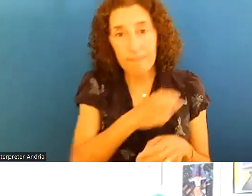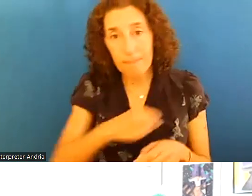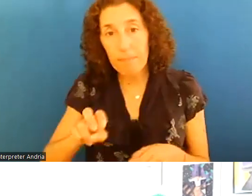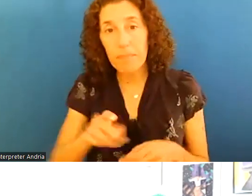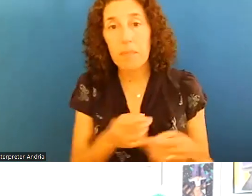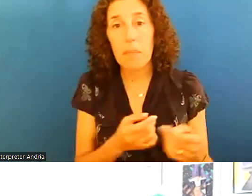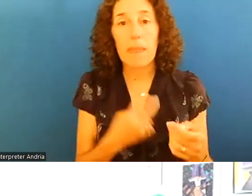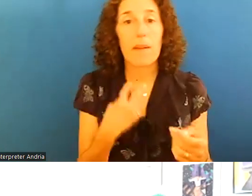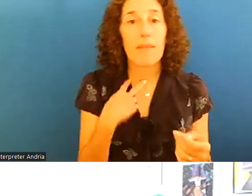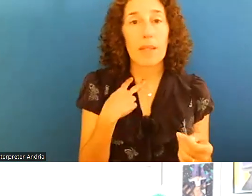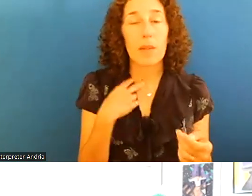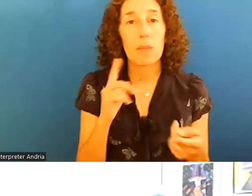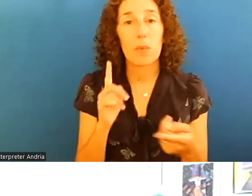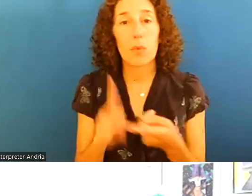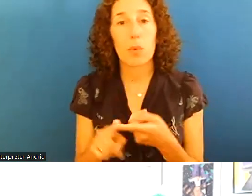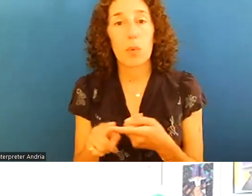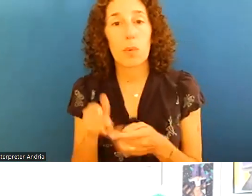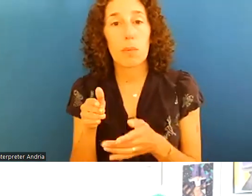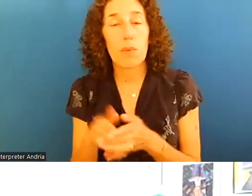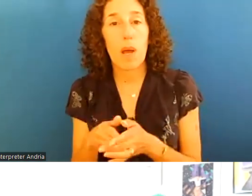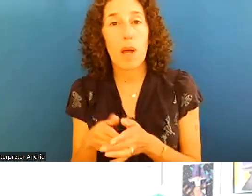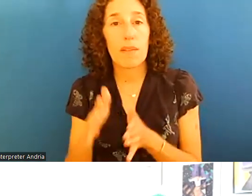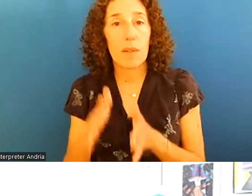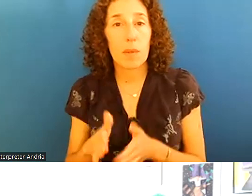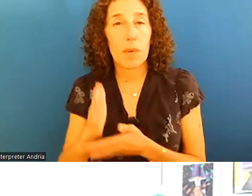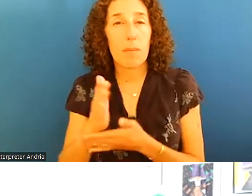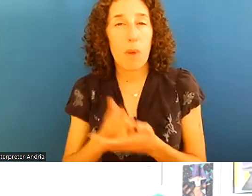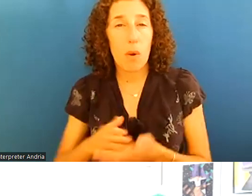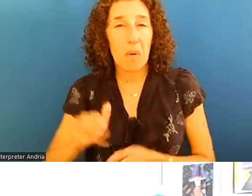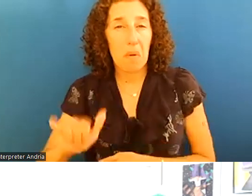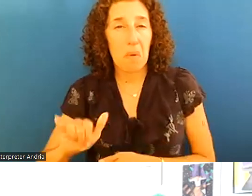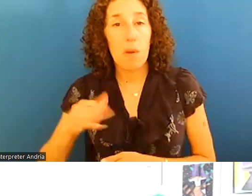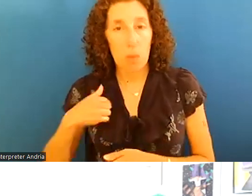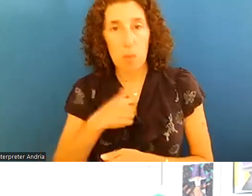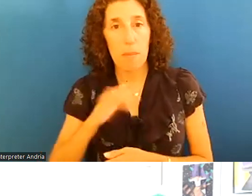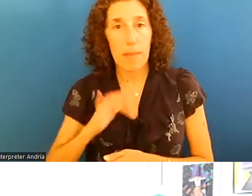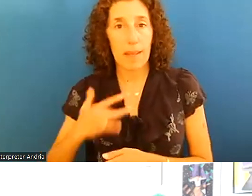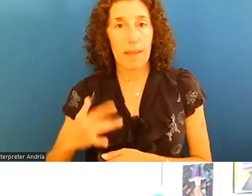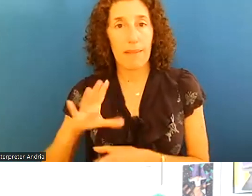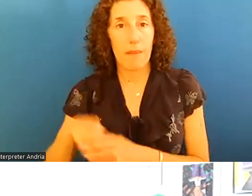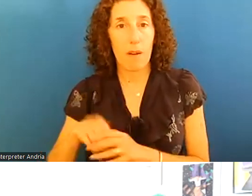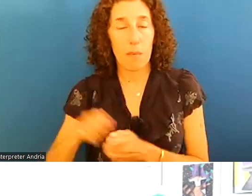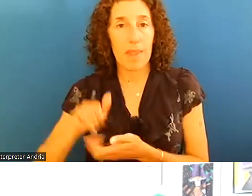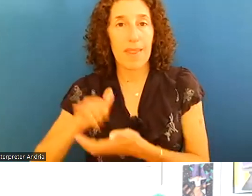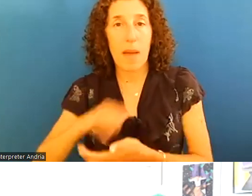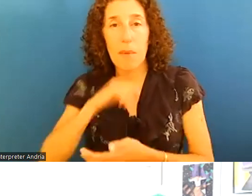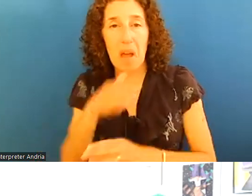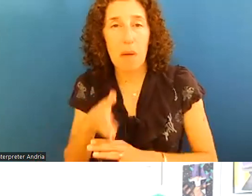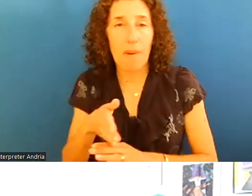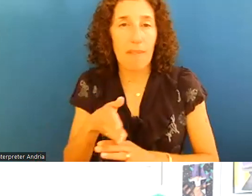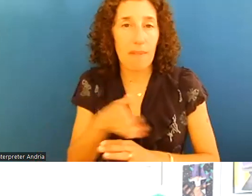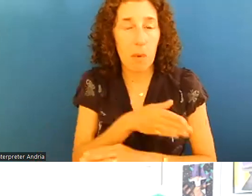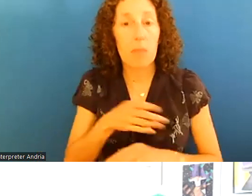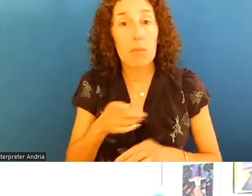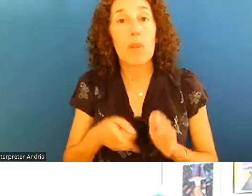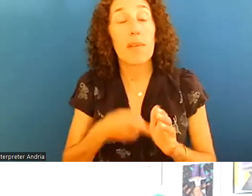process, as it's a decision-making process of going forward. As Jason indicated, sometimes these cases are more complicated